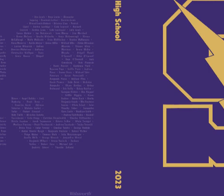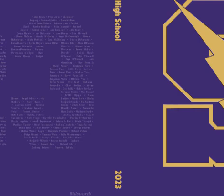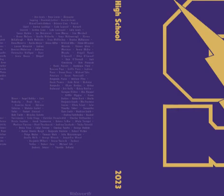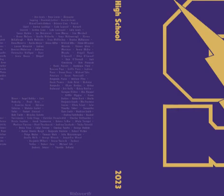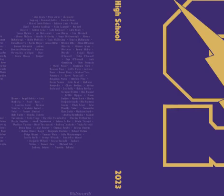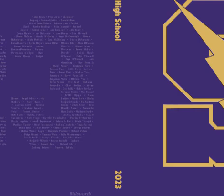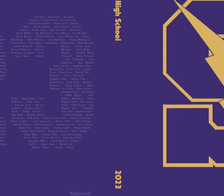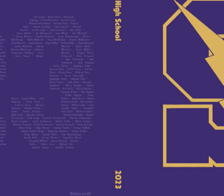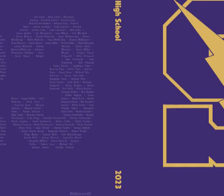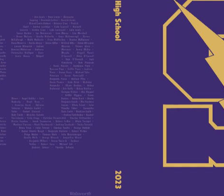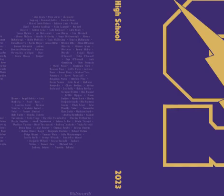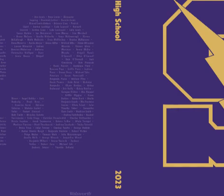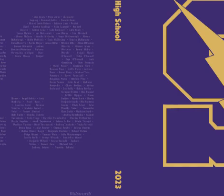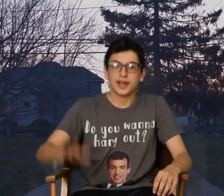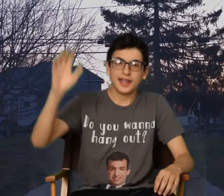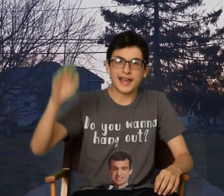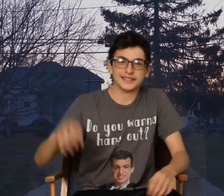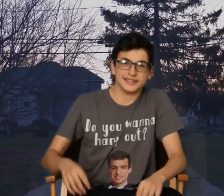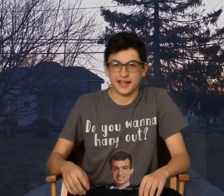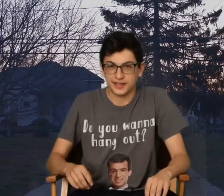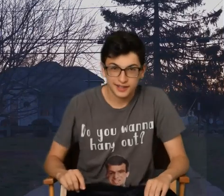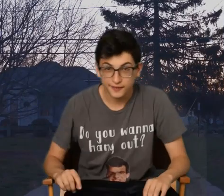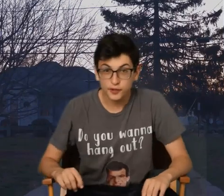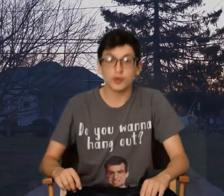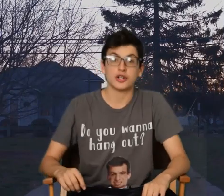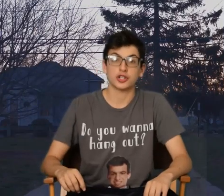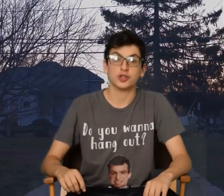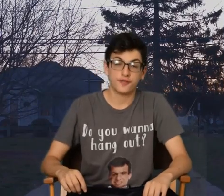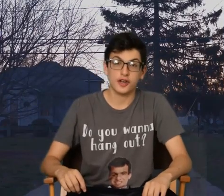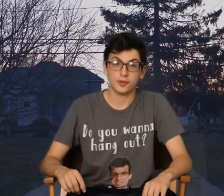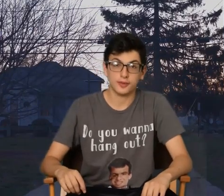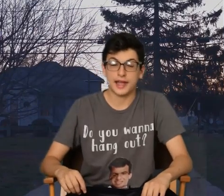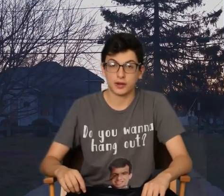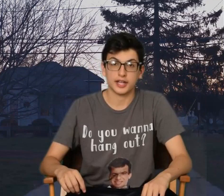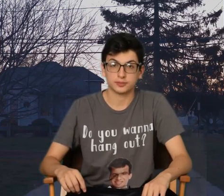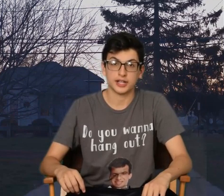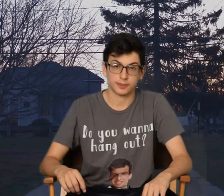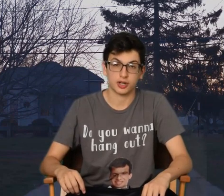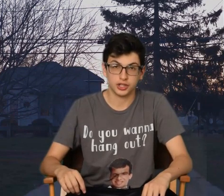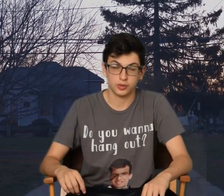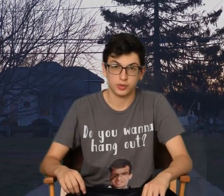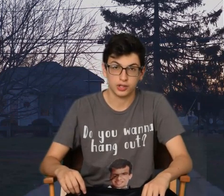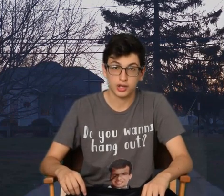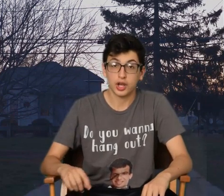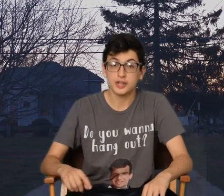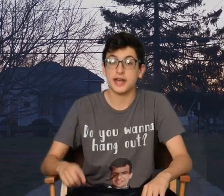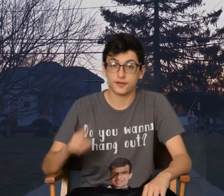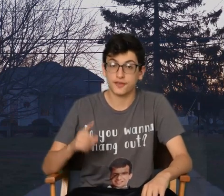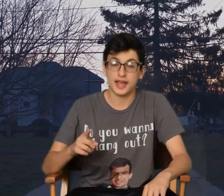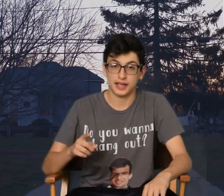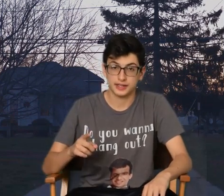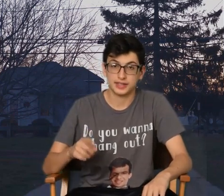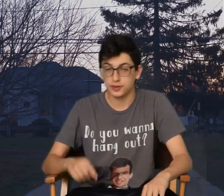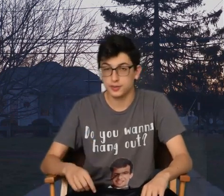will be distributed downstairs in the lower level. Hey guys, it's Nick. If you want to watch our new film, The Hourglass Project Part 2, come on